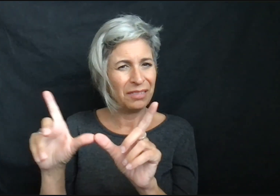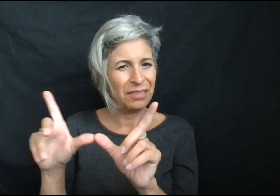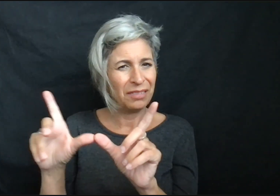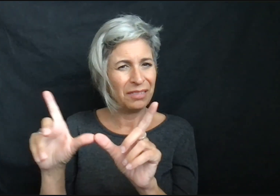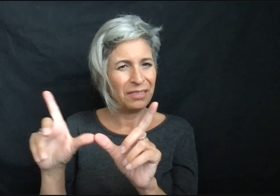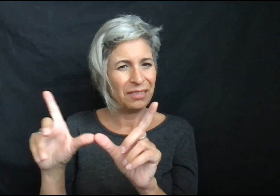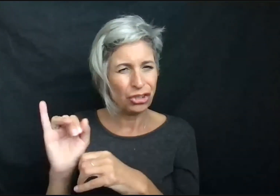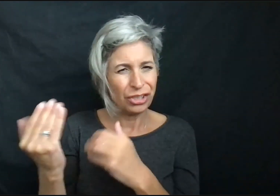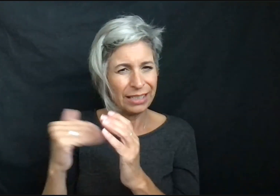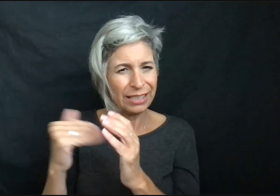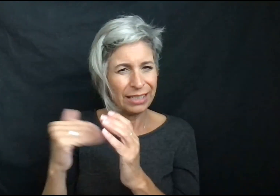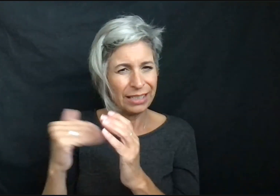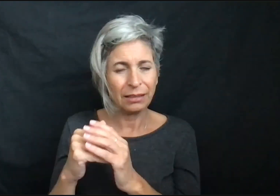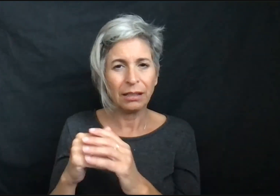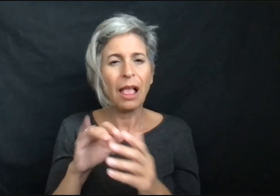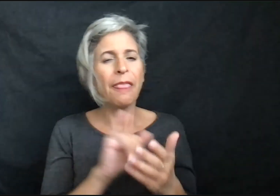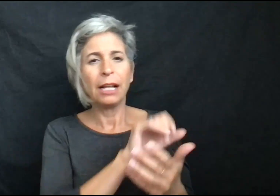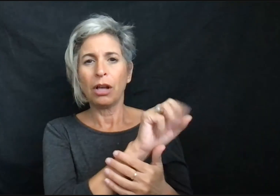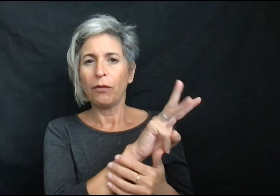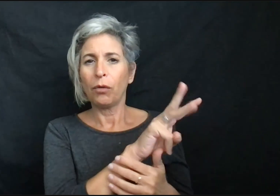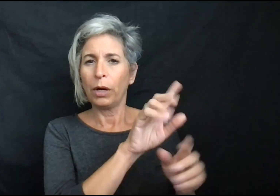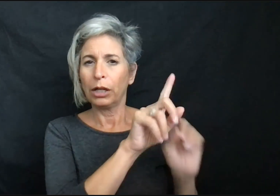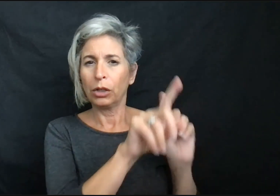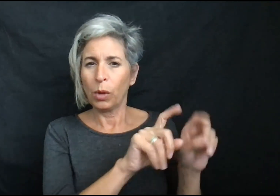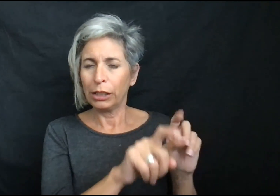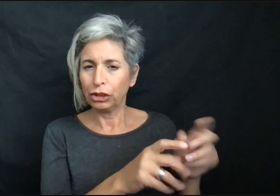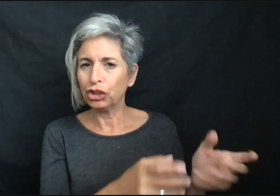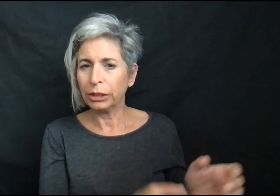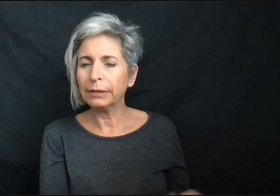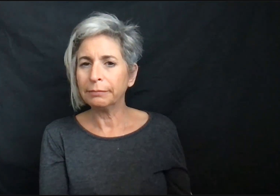Harish, that's a software question, so I'll let you take that one.